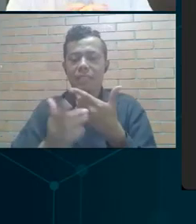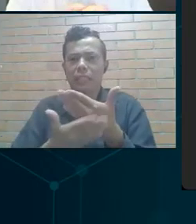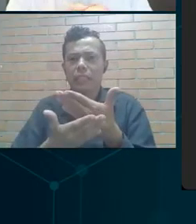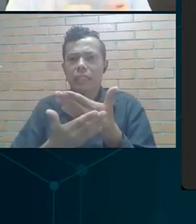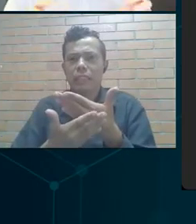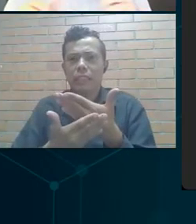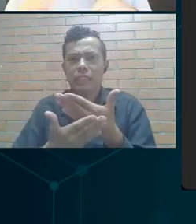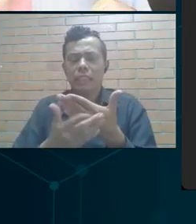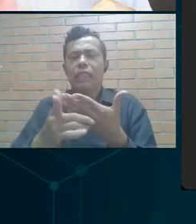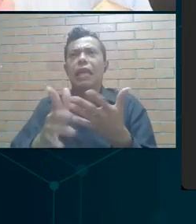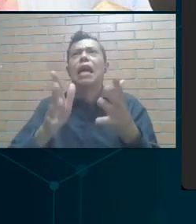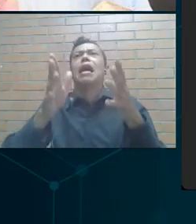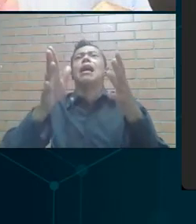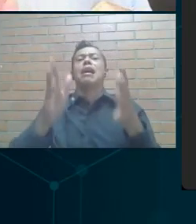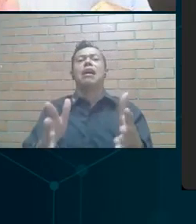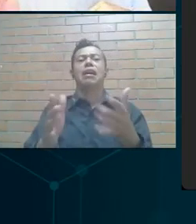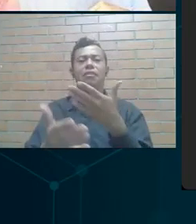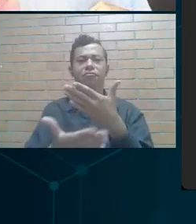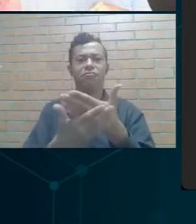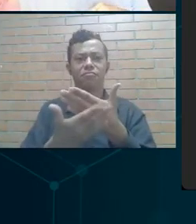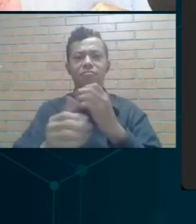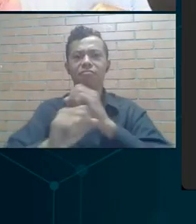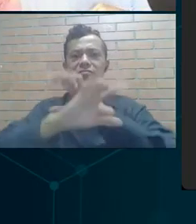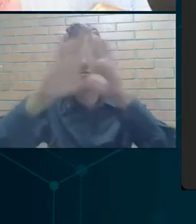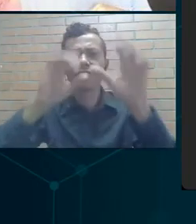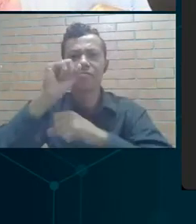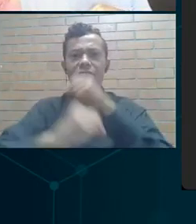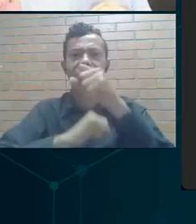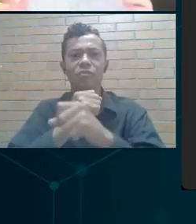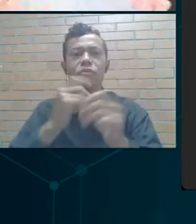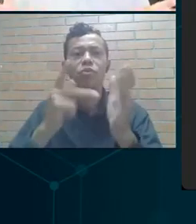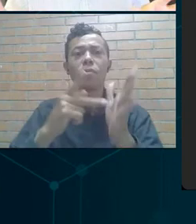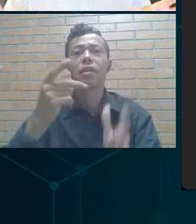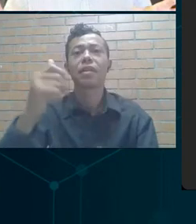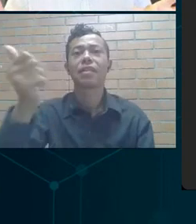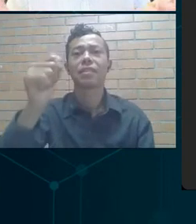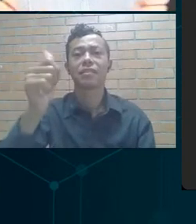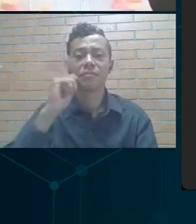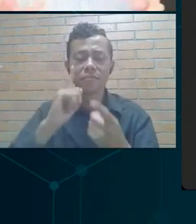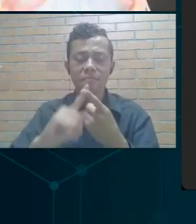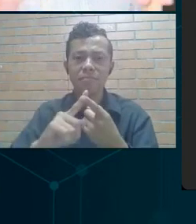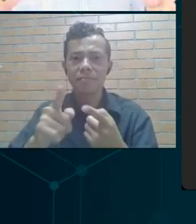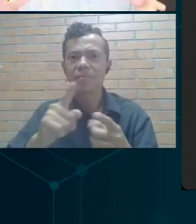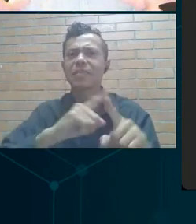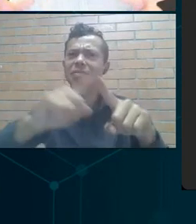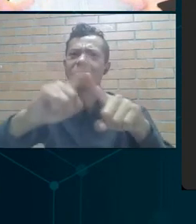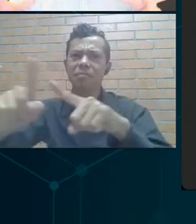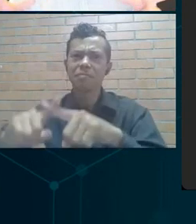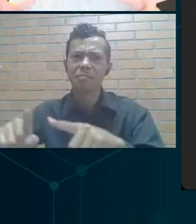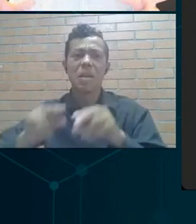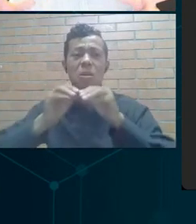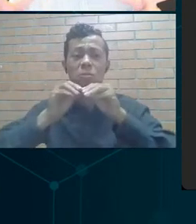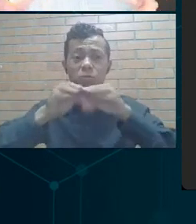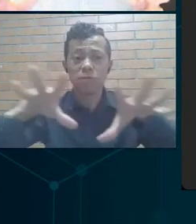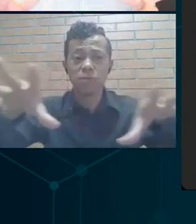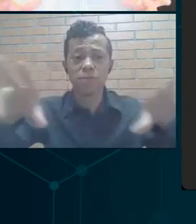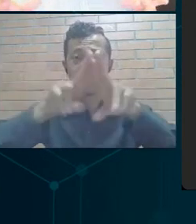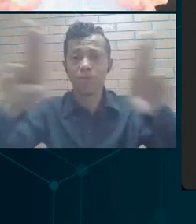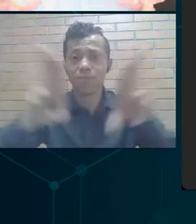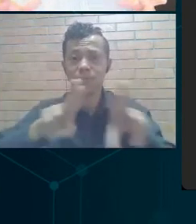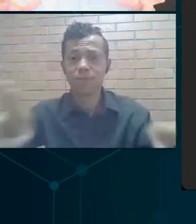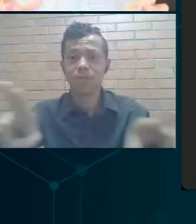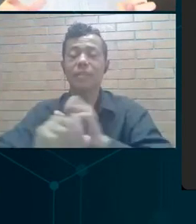2010, over 60% of Americans had broadband. And the world had woken up to this possibility. You